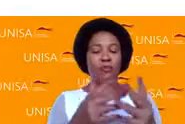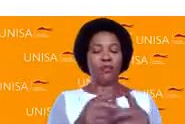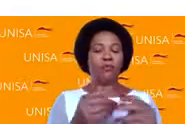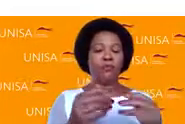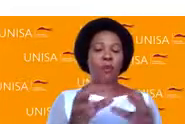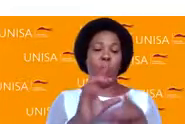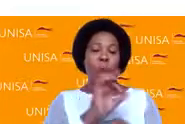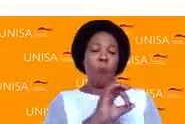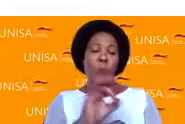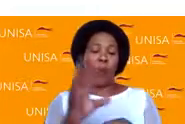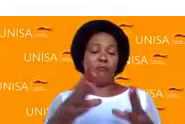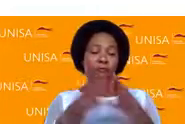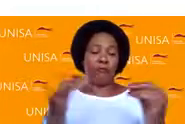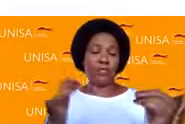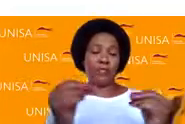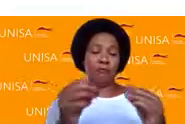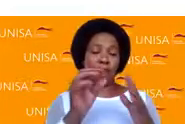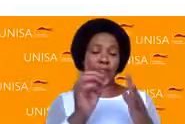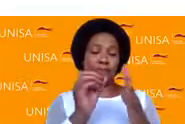you've finished,